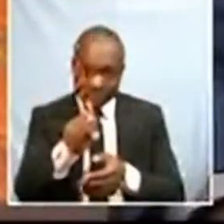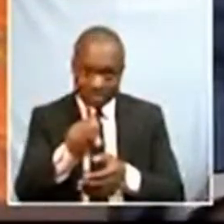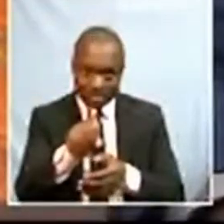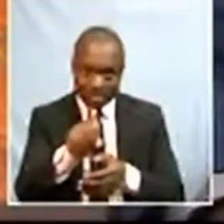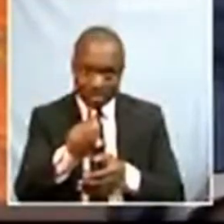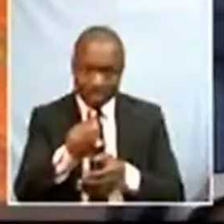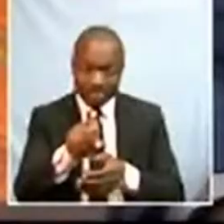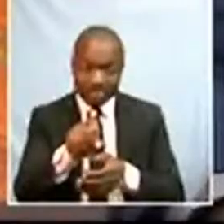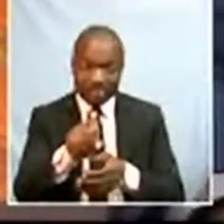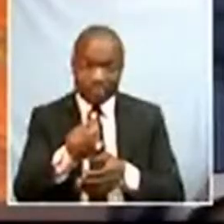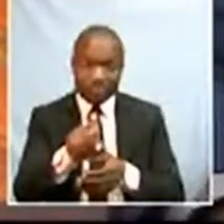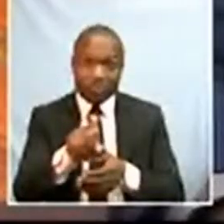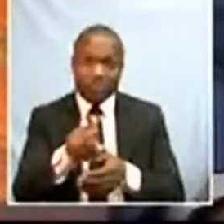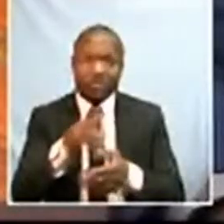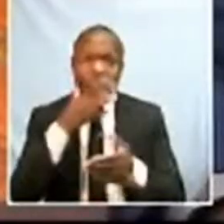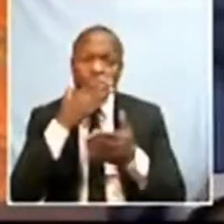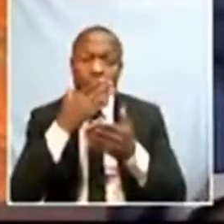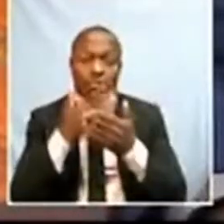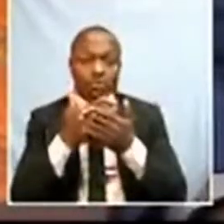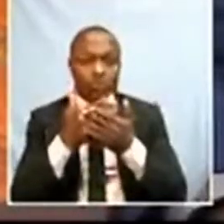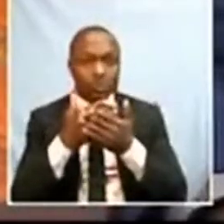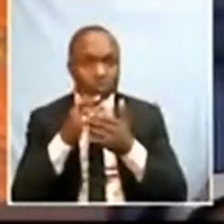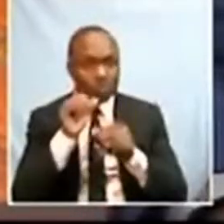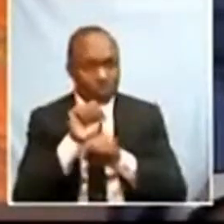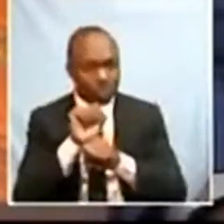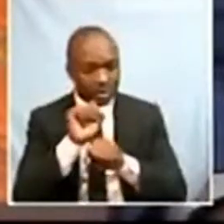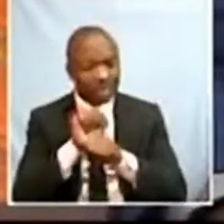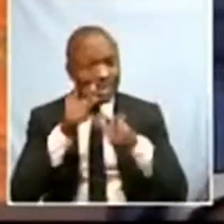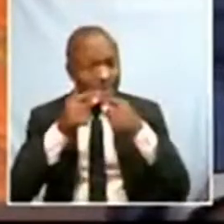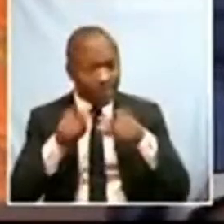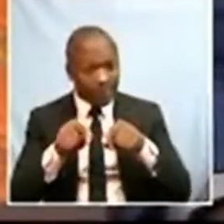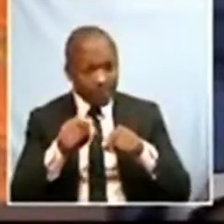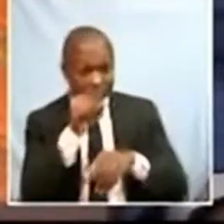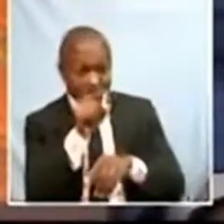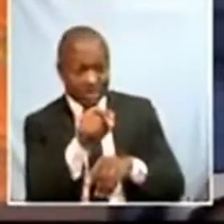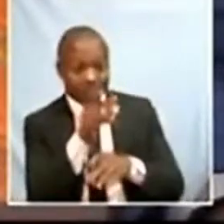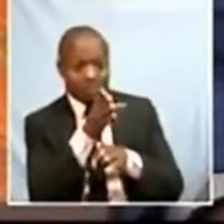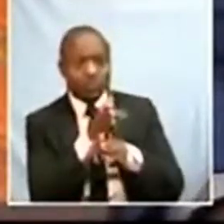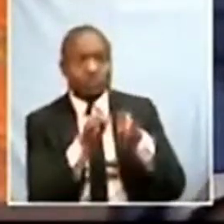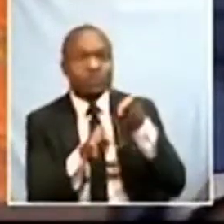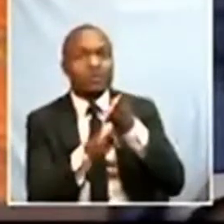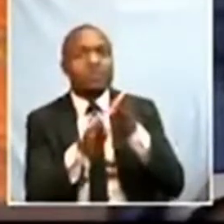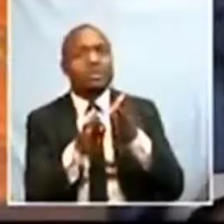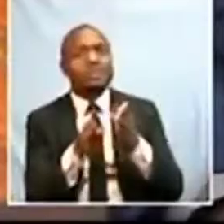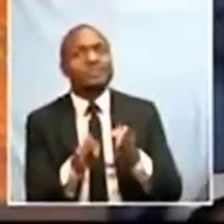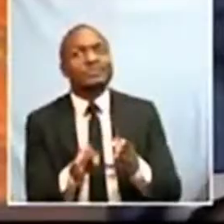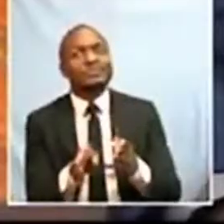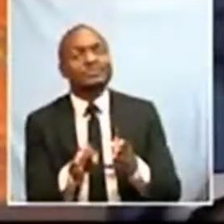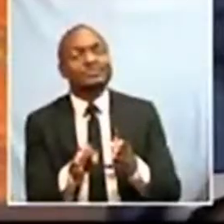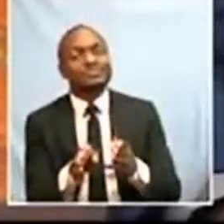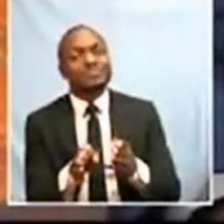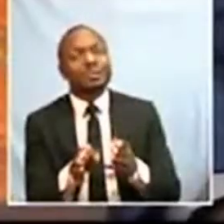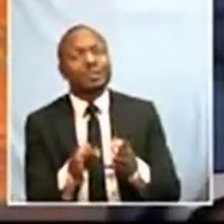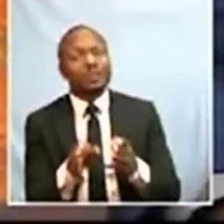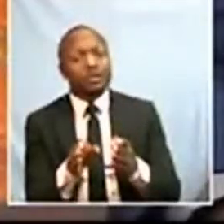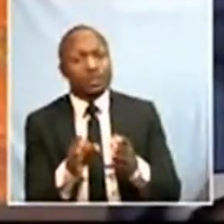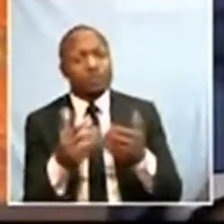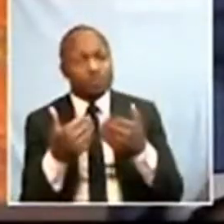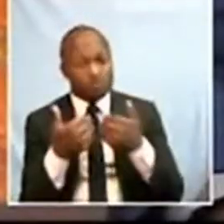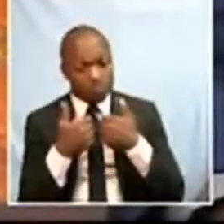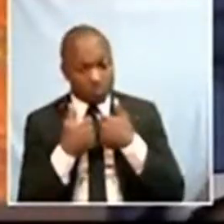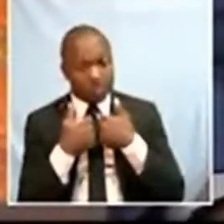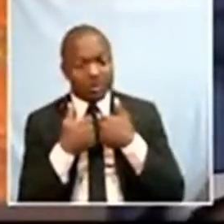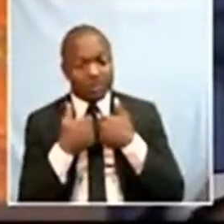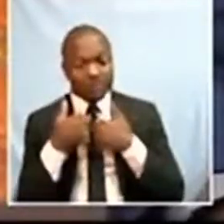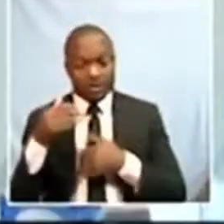due diligence done for this contractor to have capacity